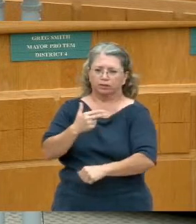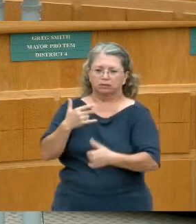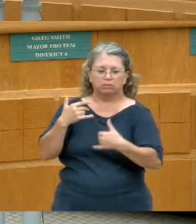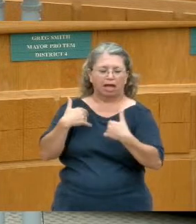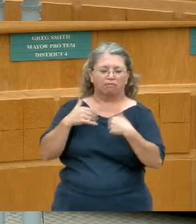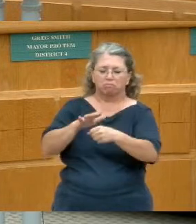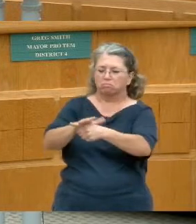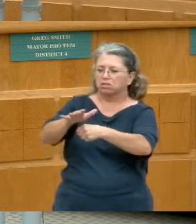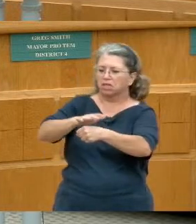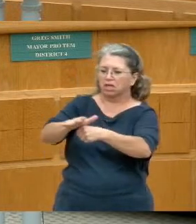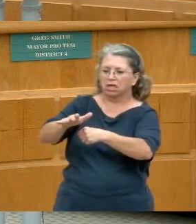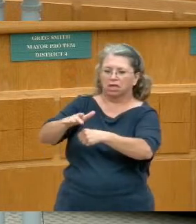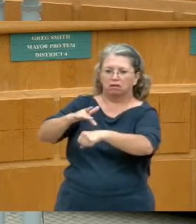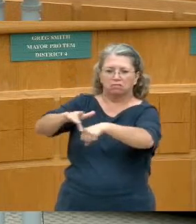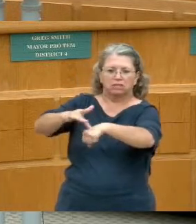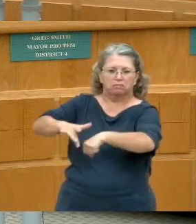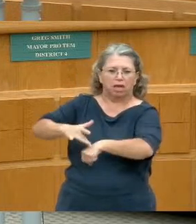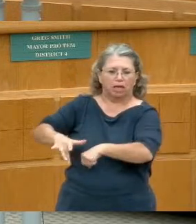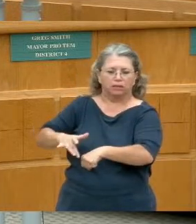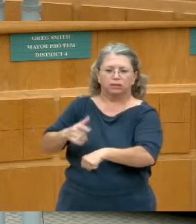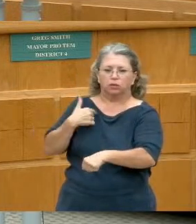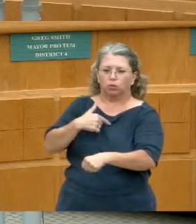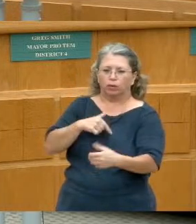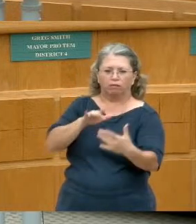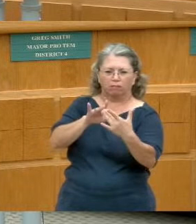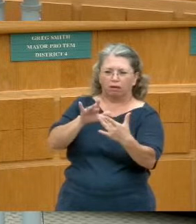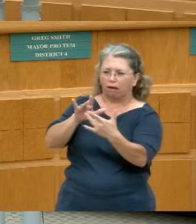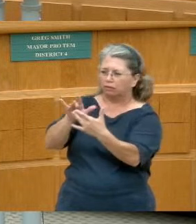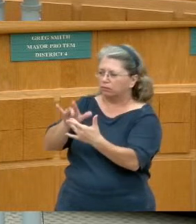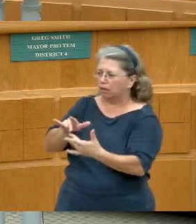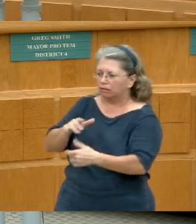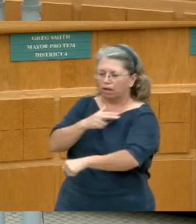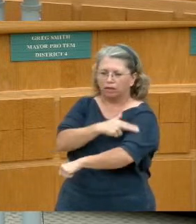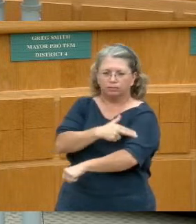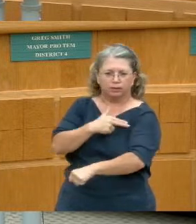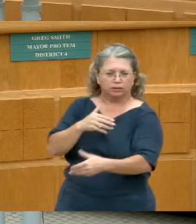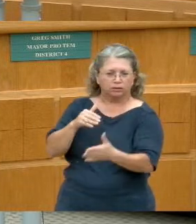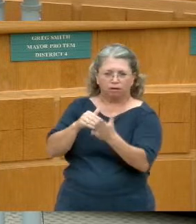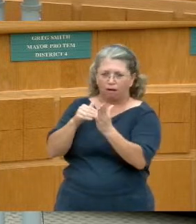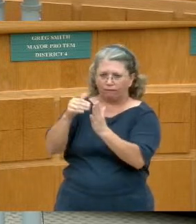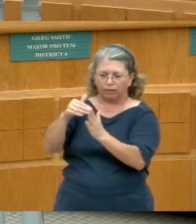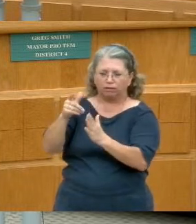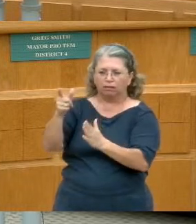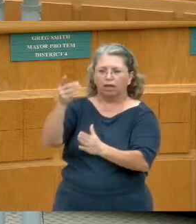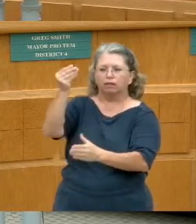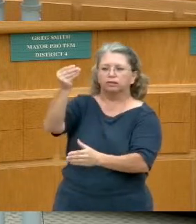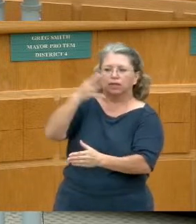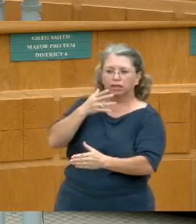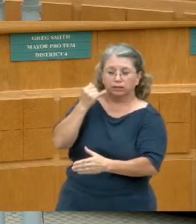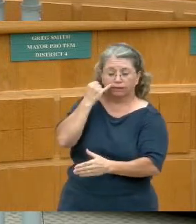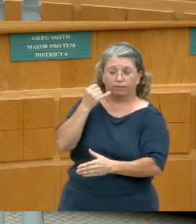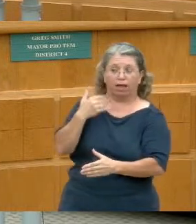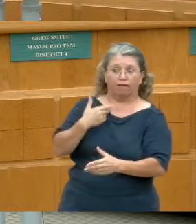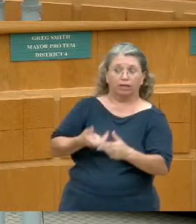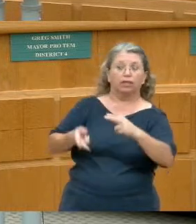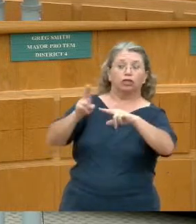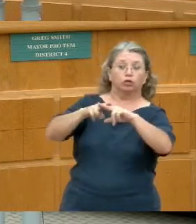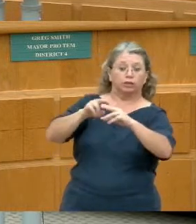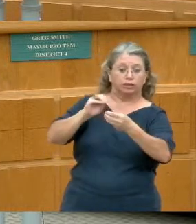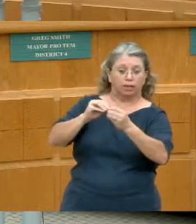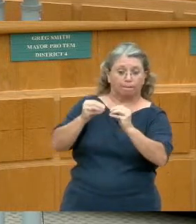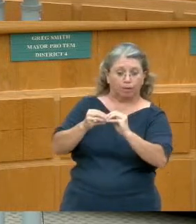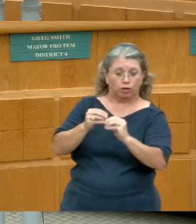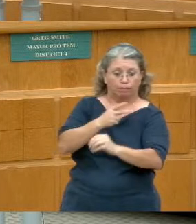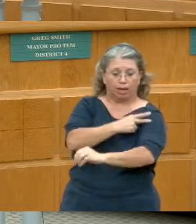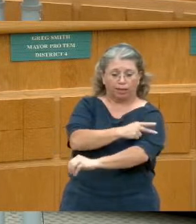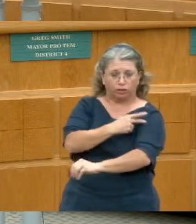we're in close contact with the hospitals. They let us know if they notice an increase in the number of patients that's outside of